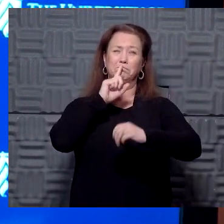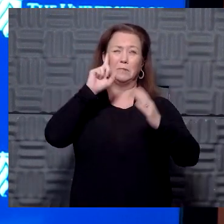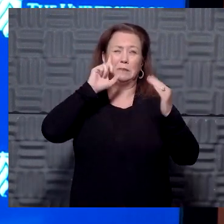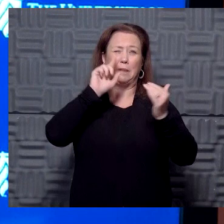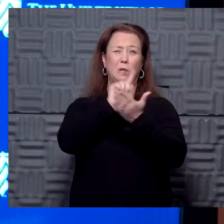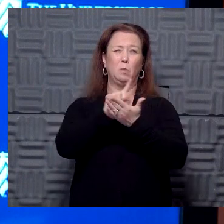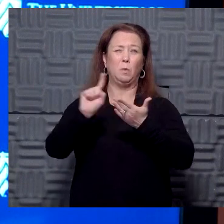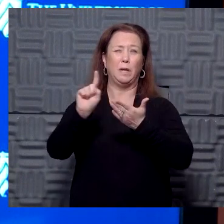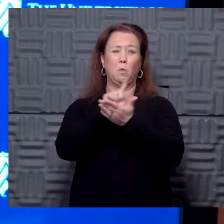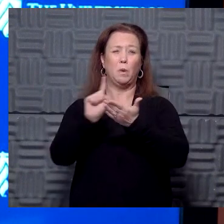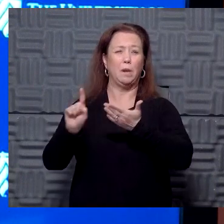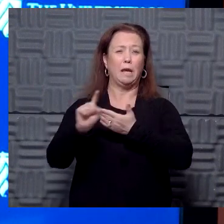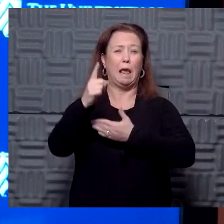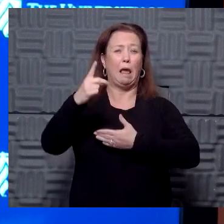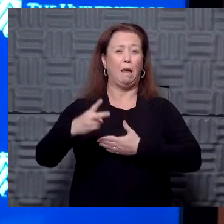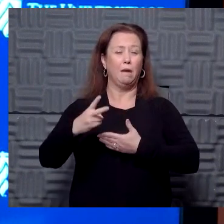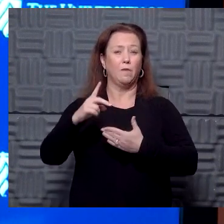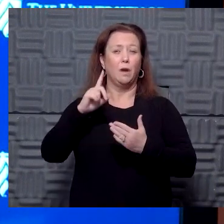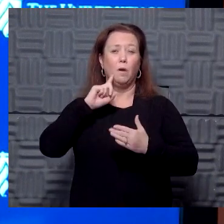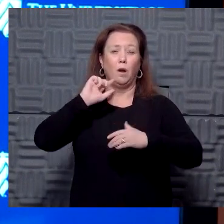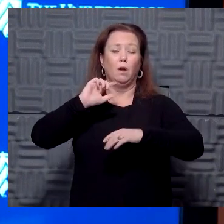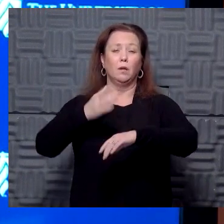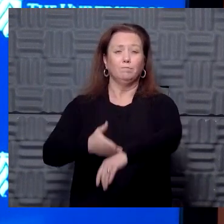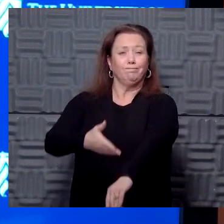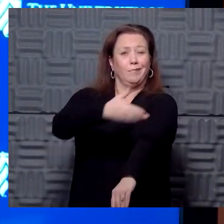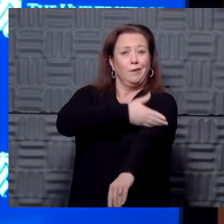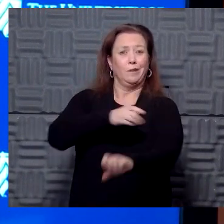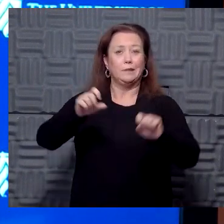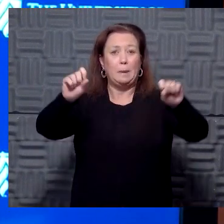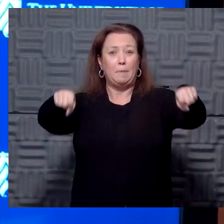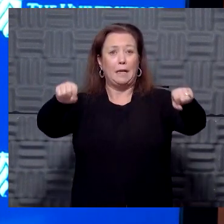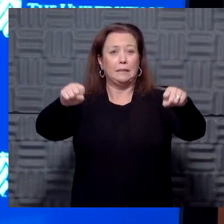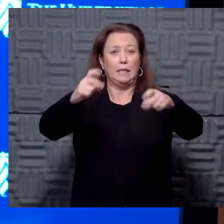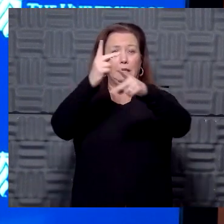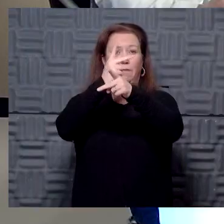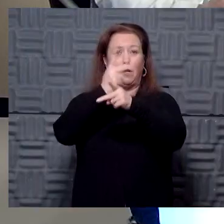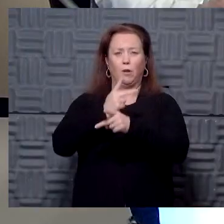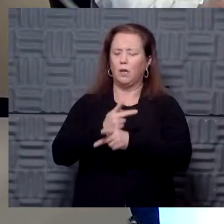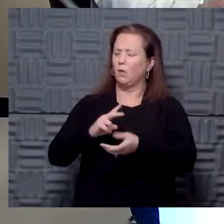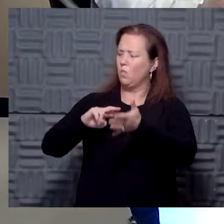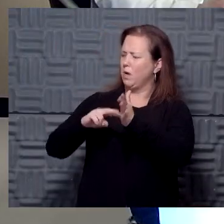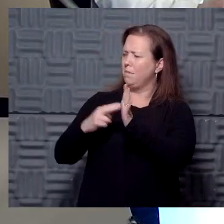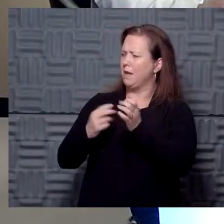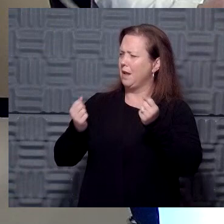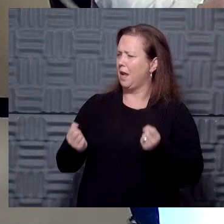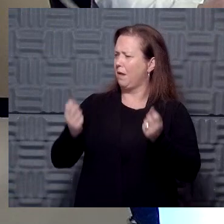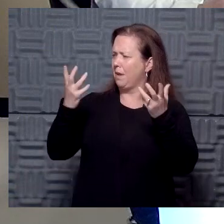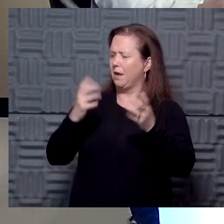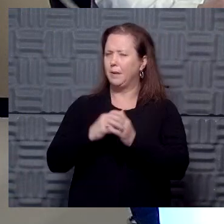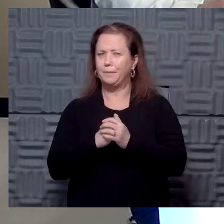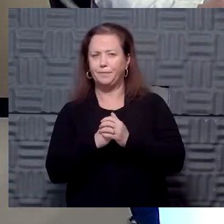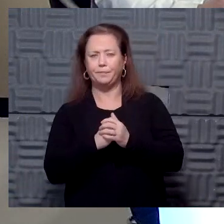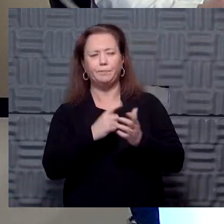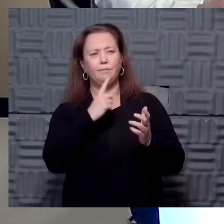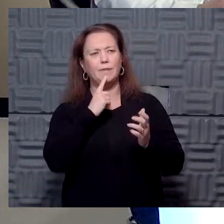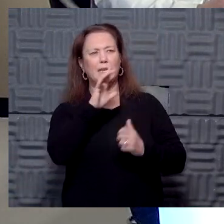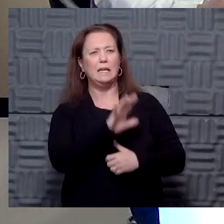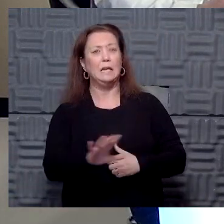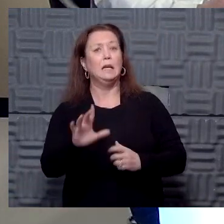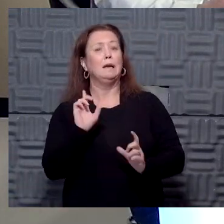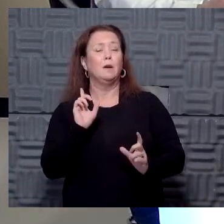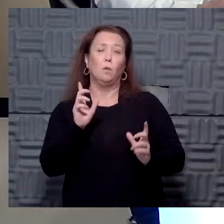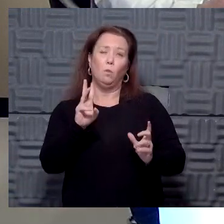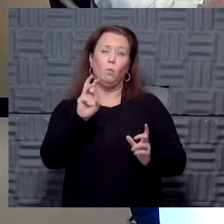half, we will have significantly increased capacity and figure out how. When you say significant, how many is that? So until